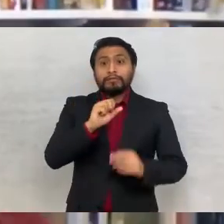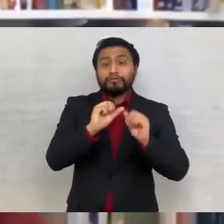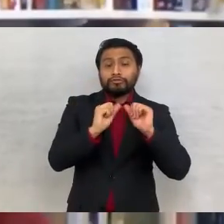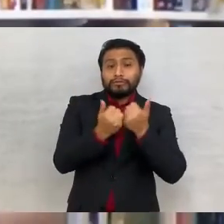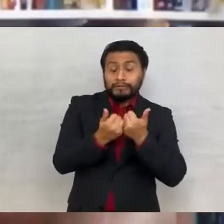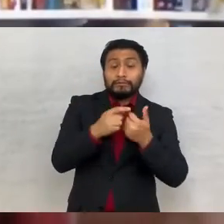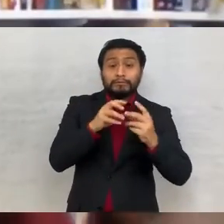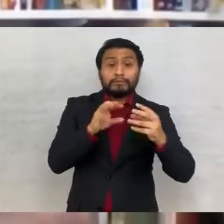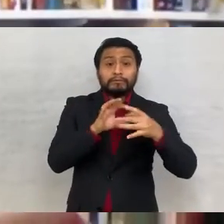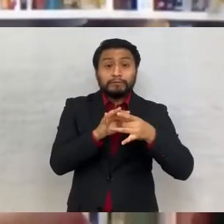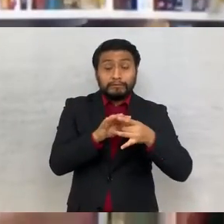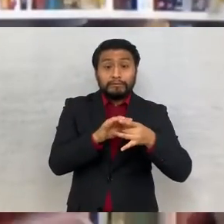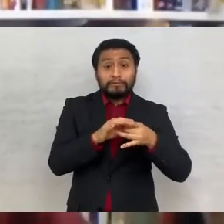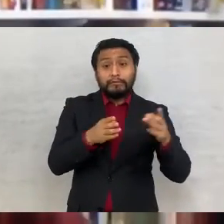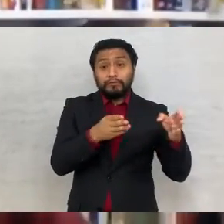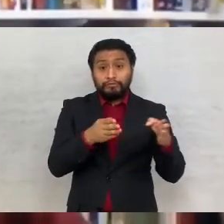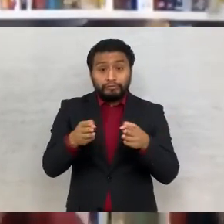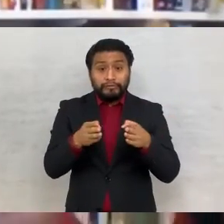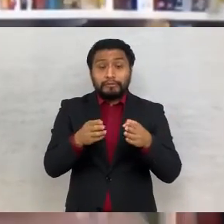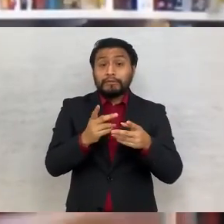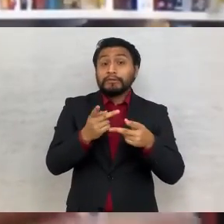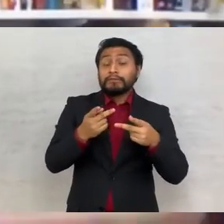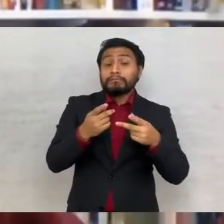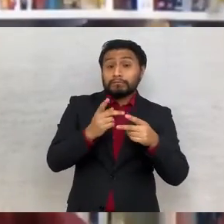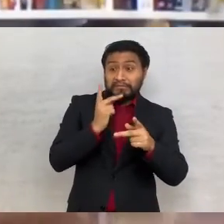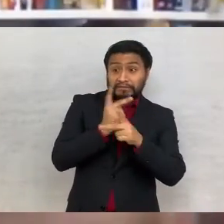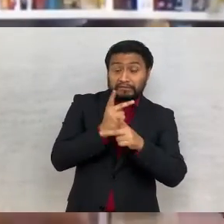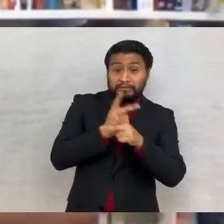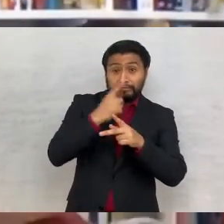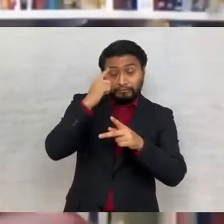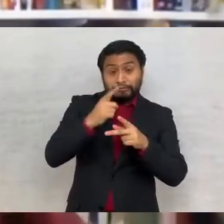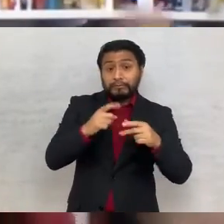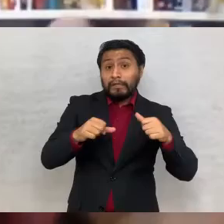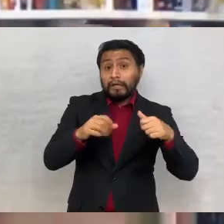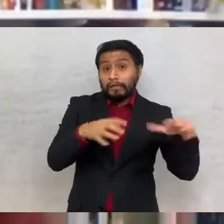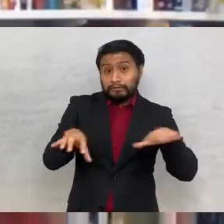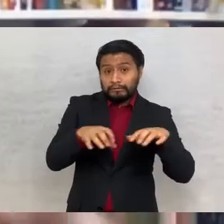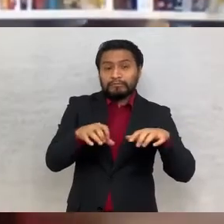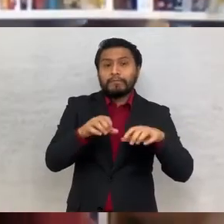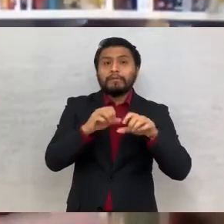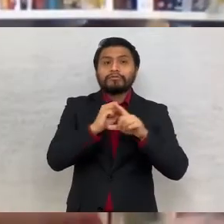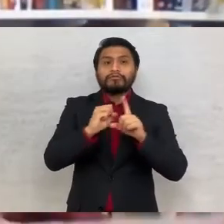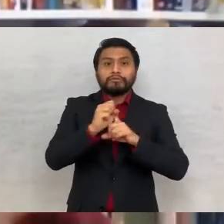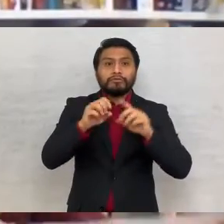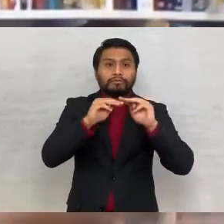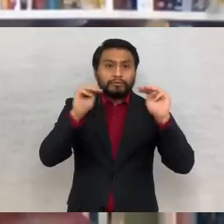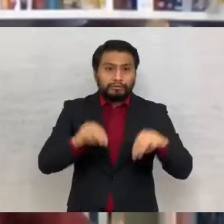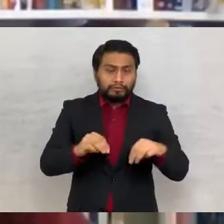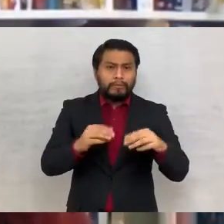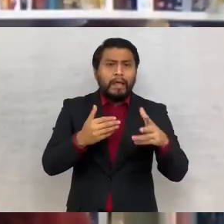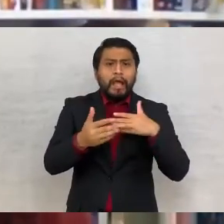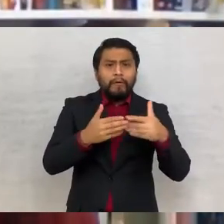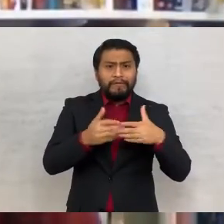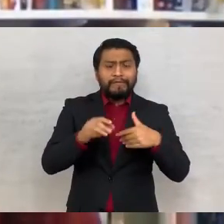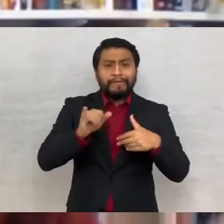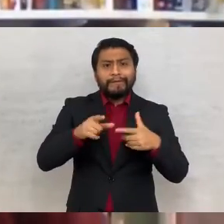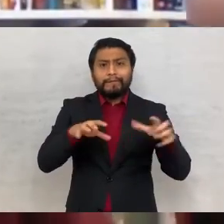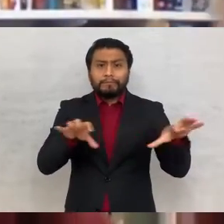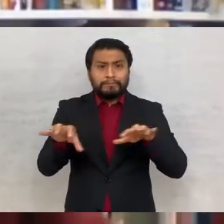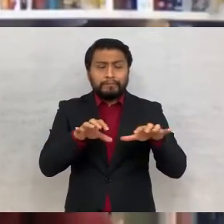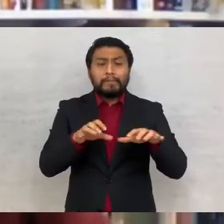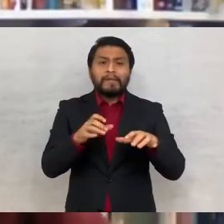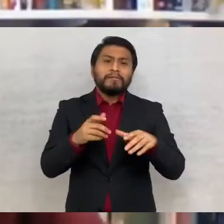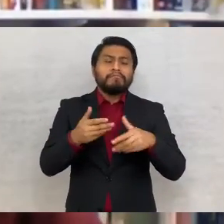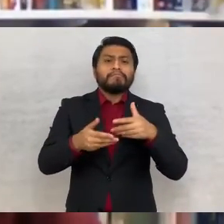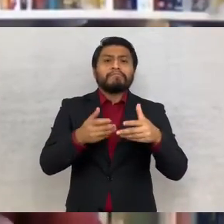in 1955, when a military coup overthrew the Perón government and restored the autonomy of the Social Museum. The coup